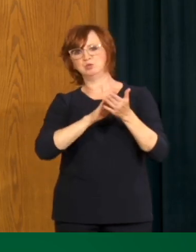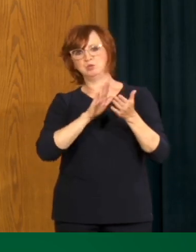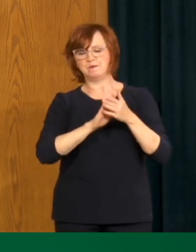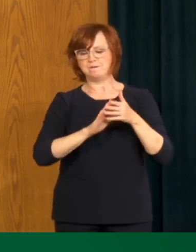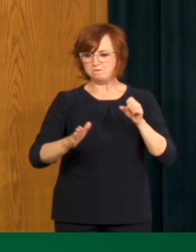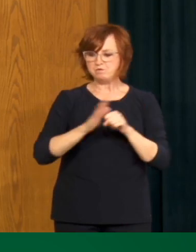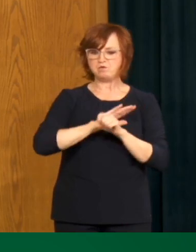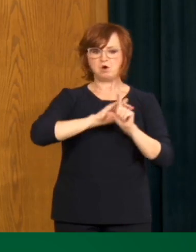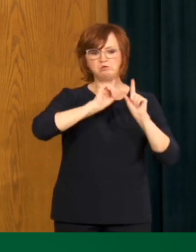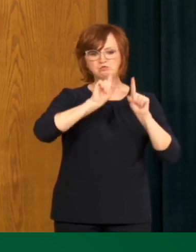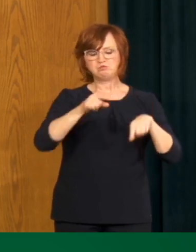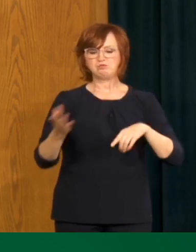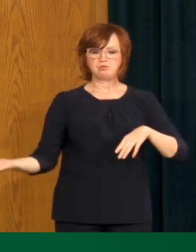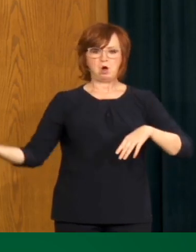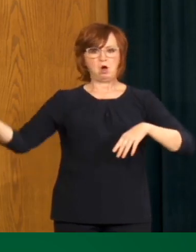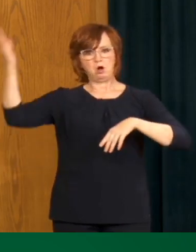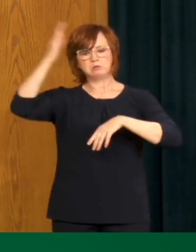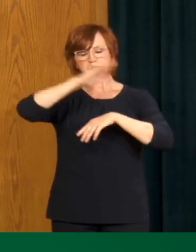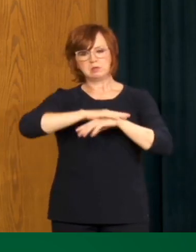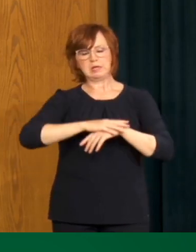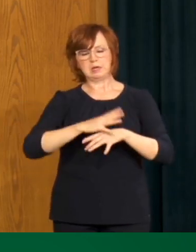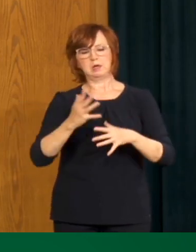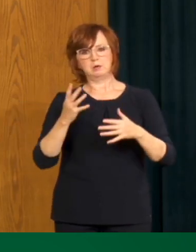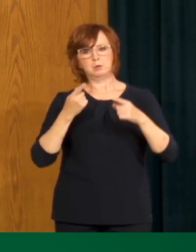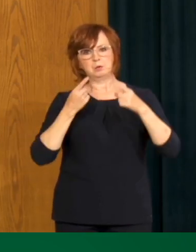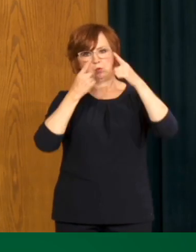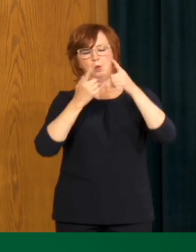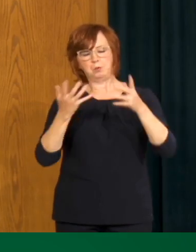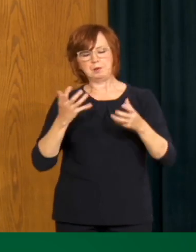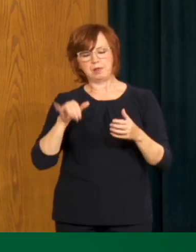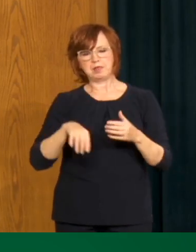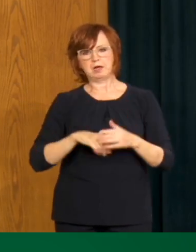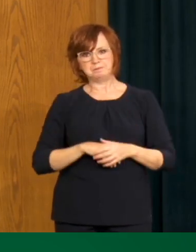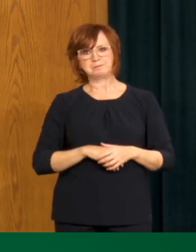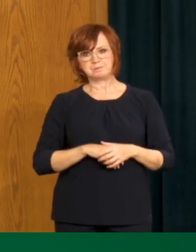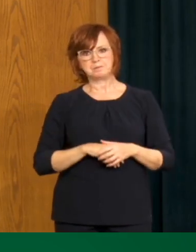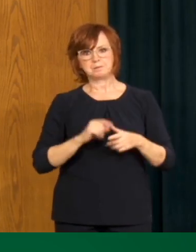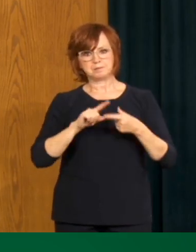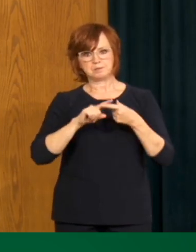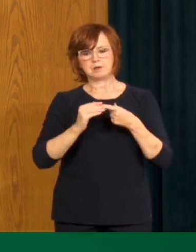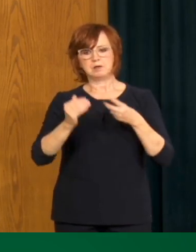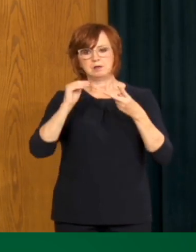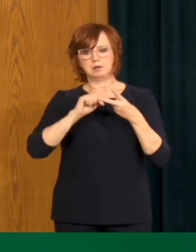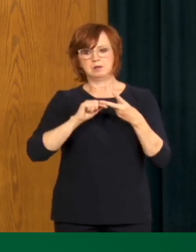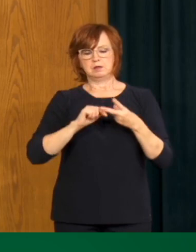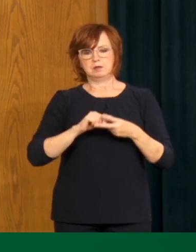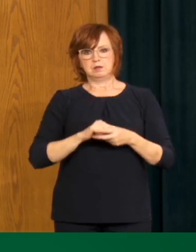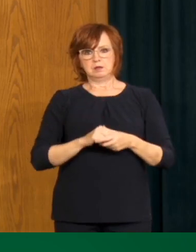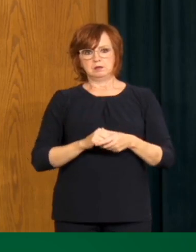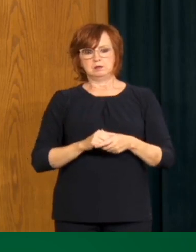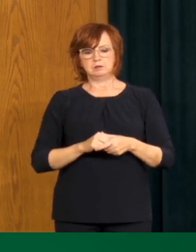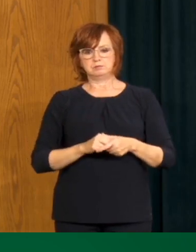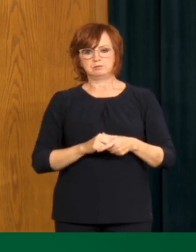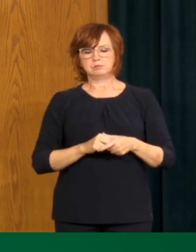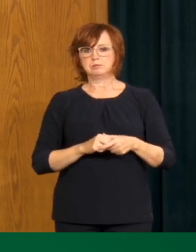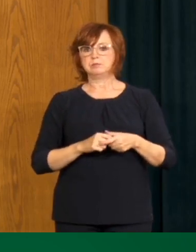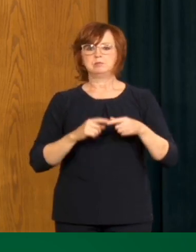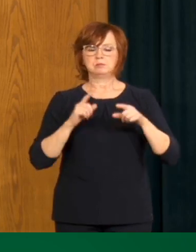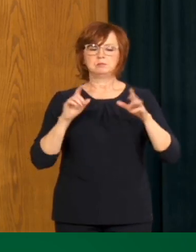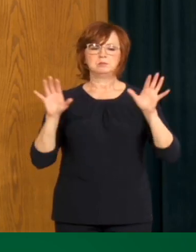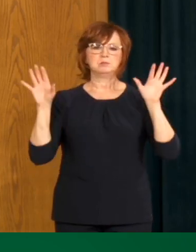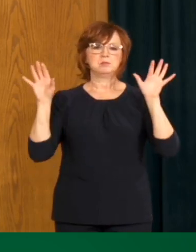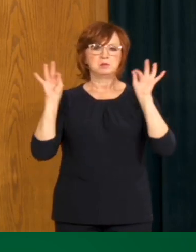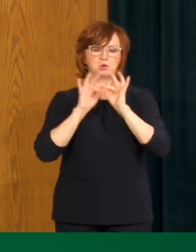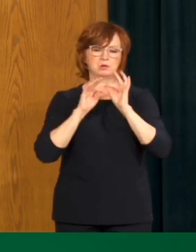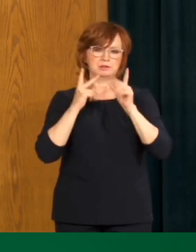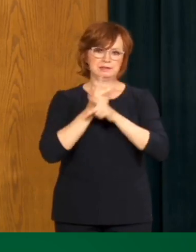in full attendance in some fashion here this fall. But we need to ensure that we have the parameters in place that are ensuring that our children